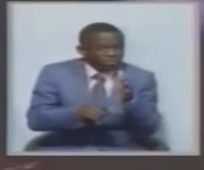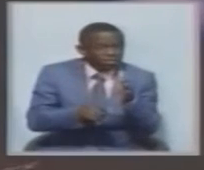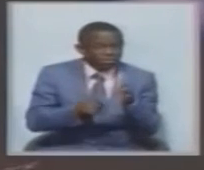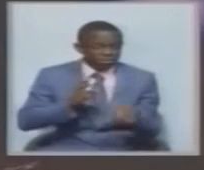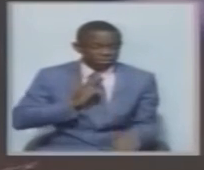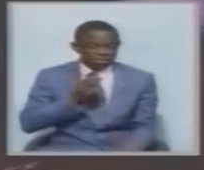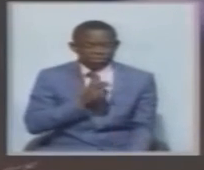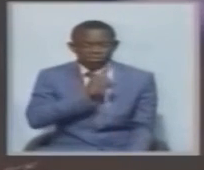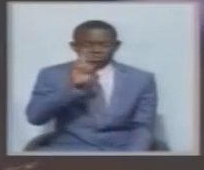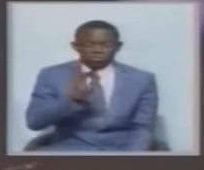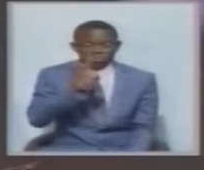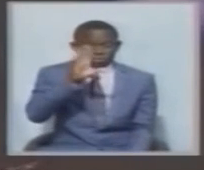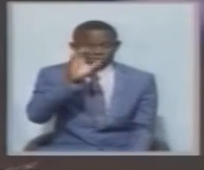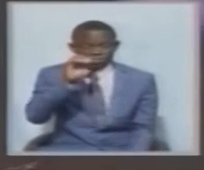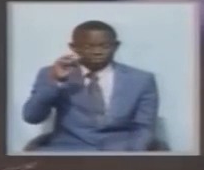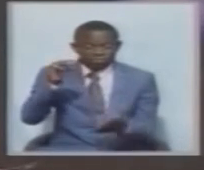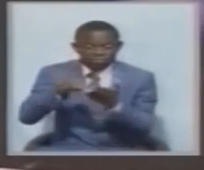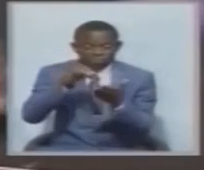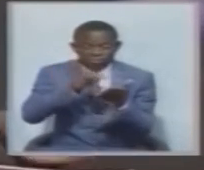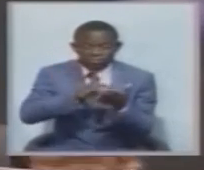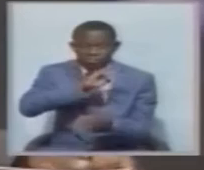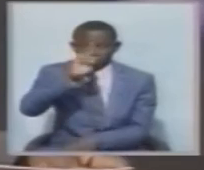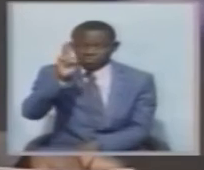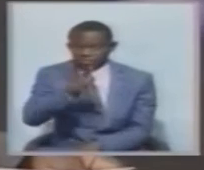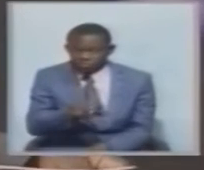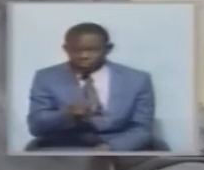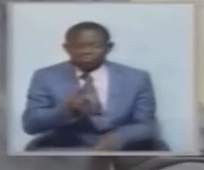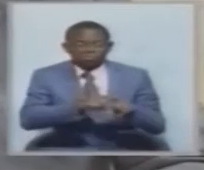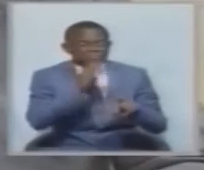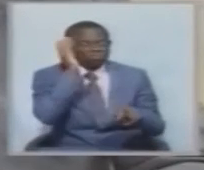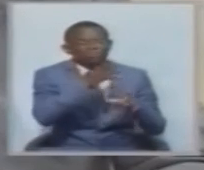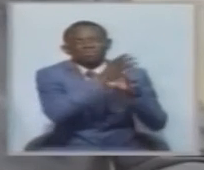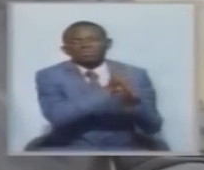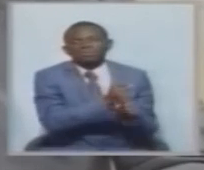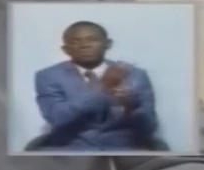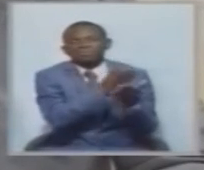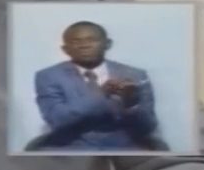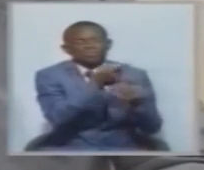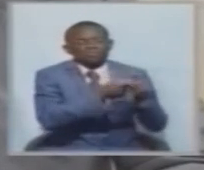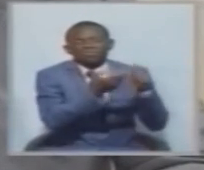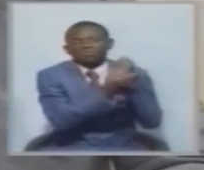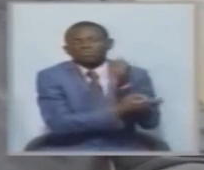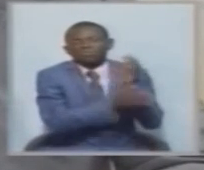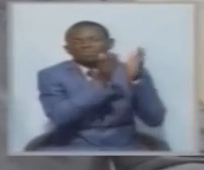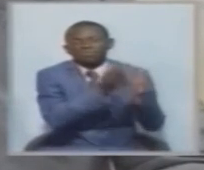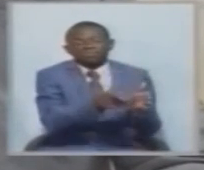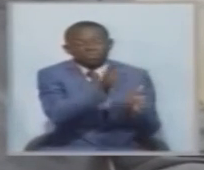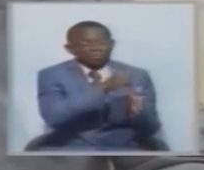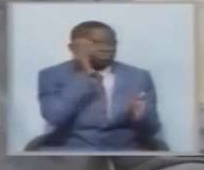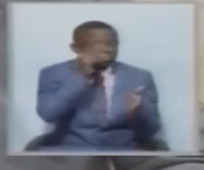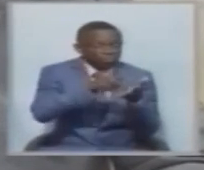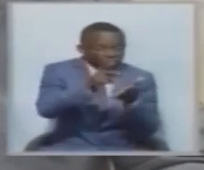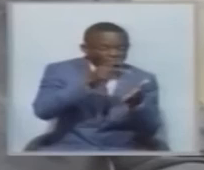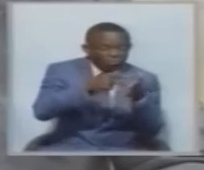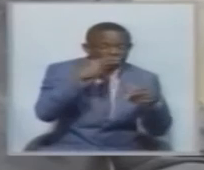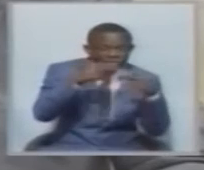spend is something that which will be squared as the money is coming, because the people will be paying to the hotels,